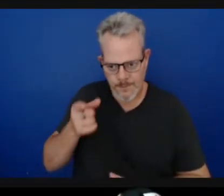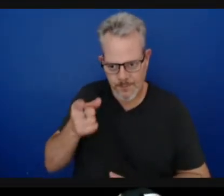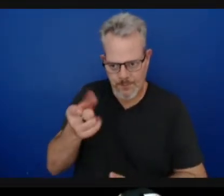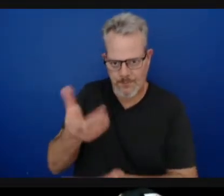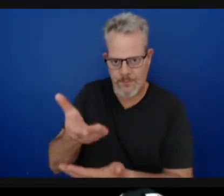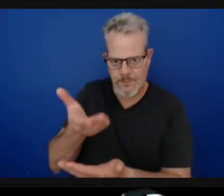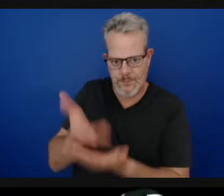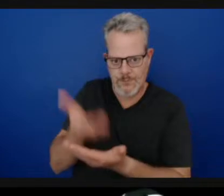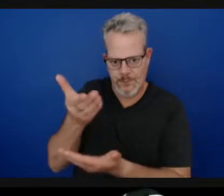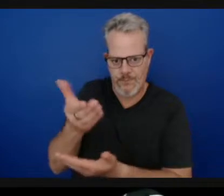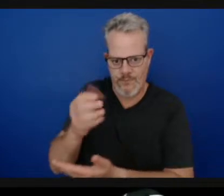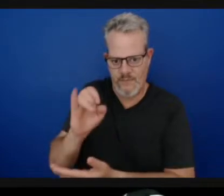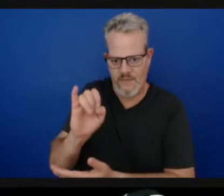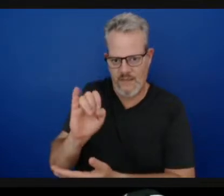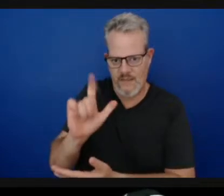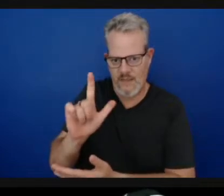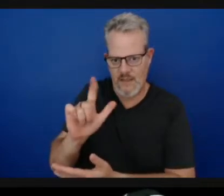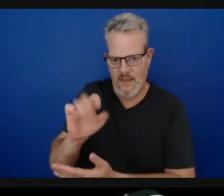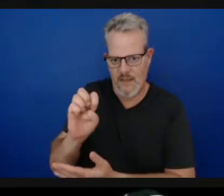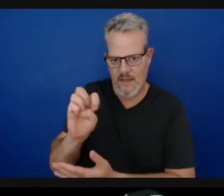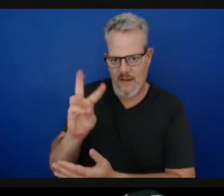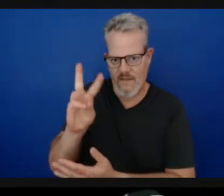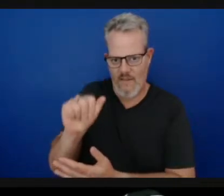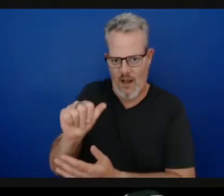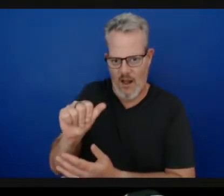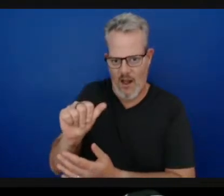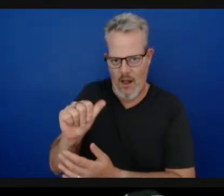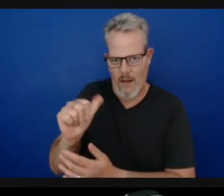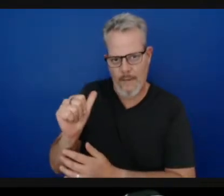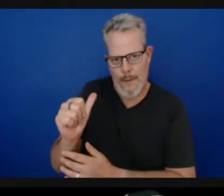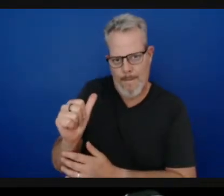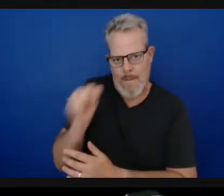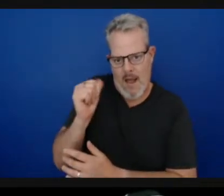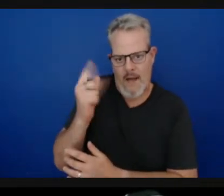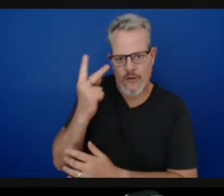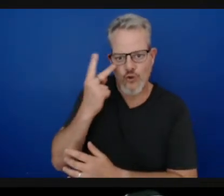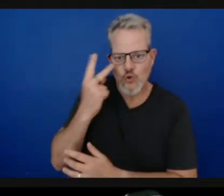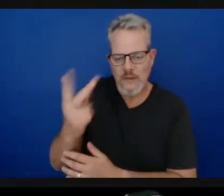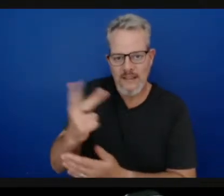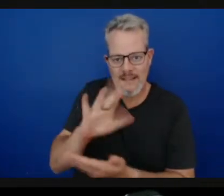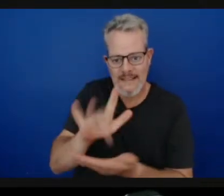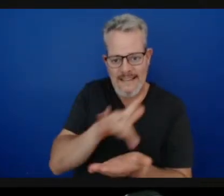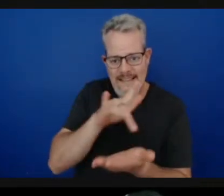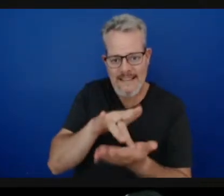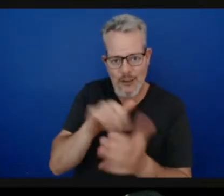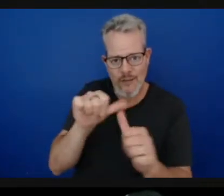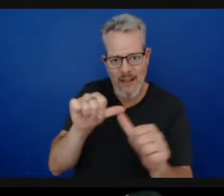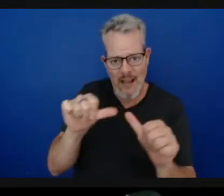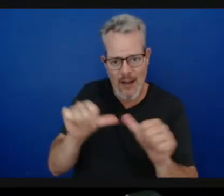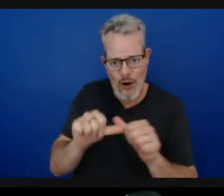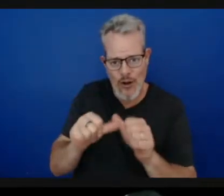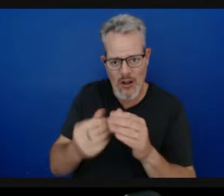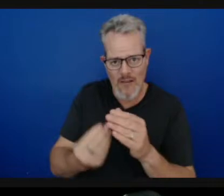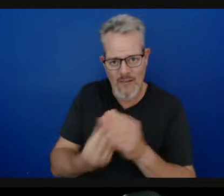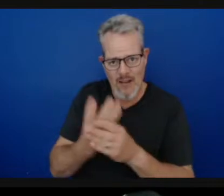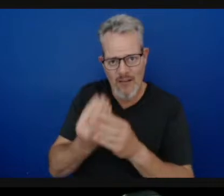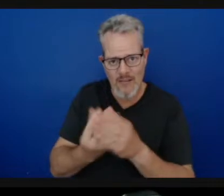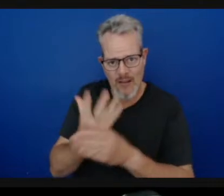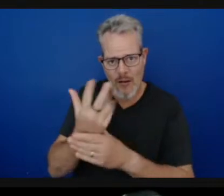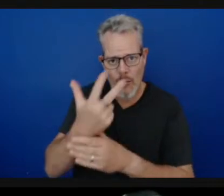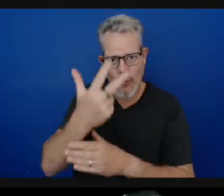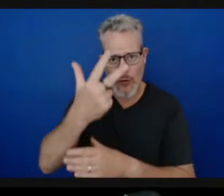background, the center or the front of this particular flow being about 3/4 of a mile below the source.